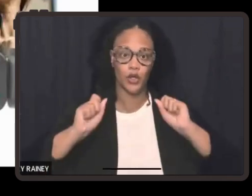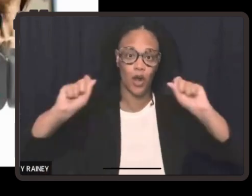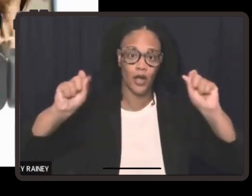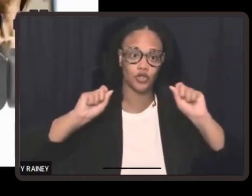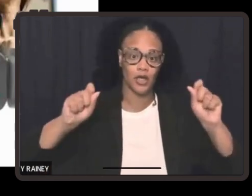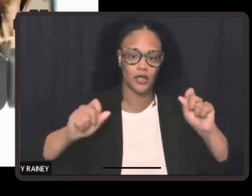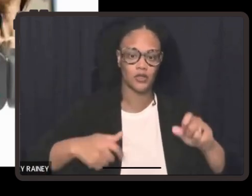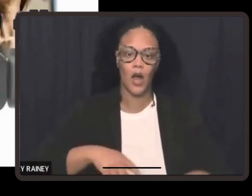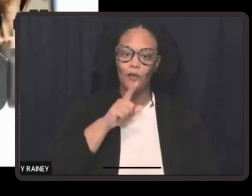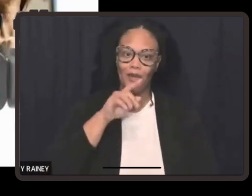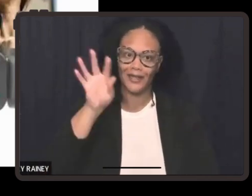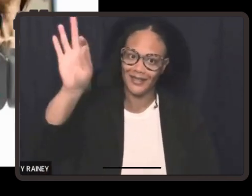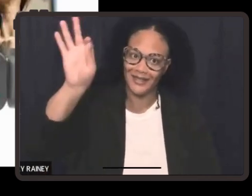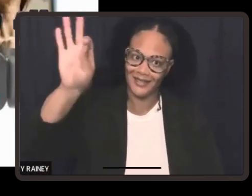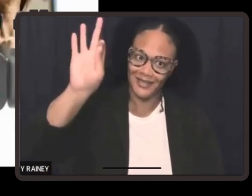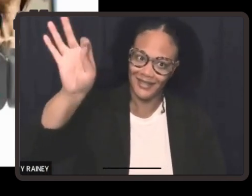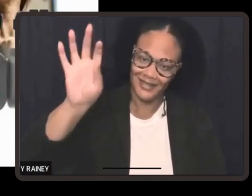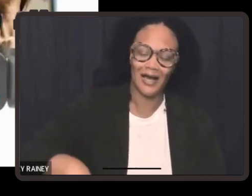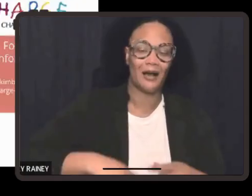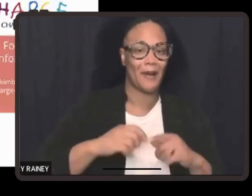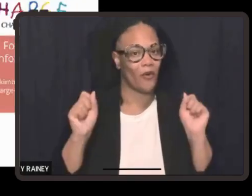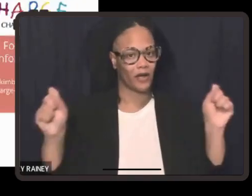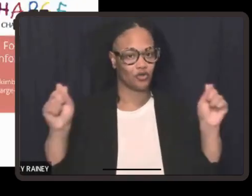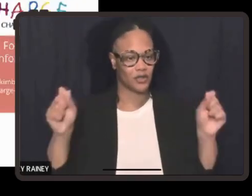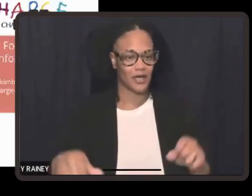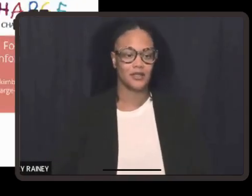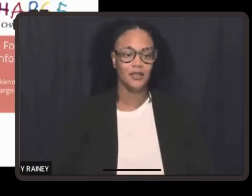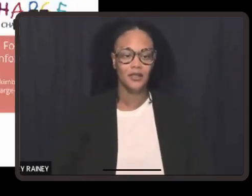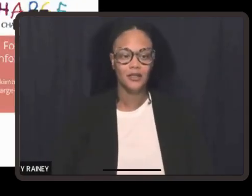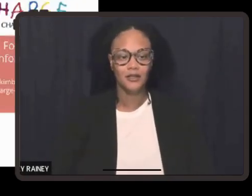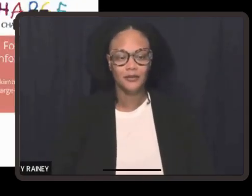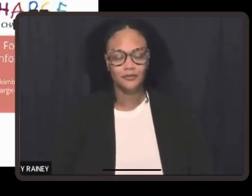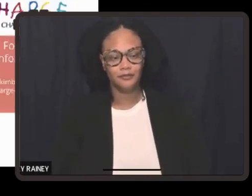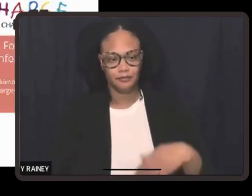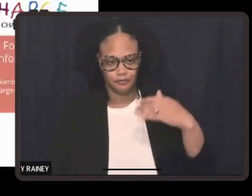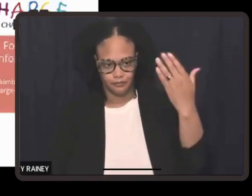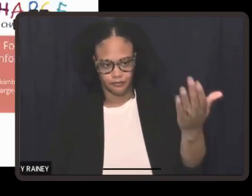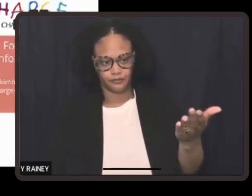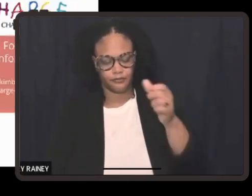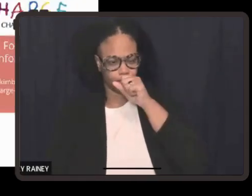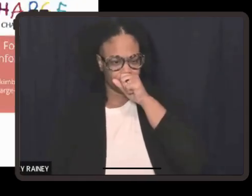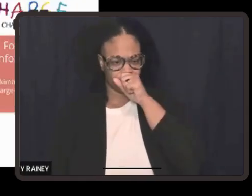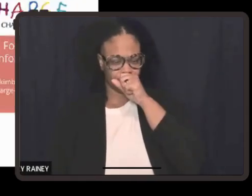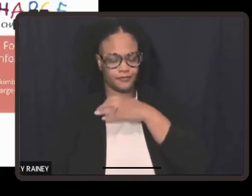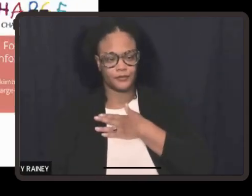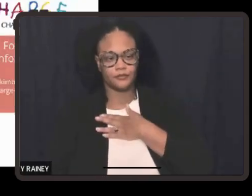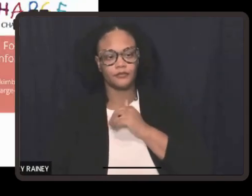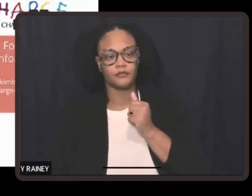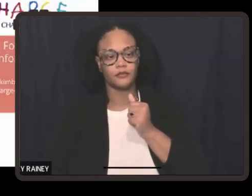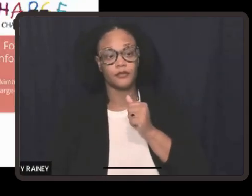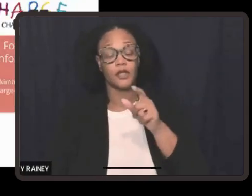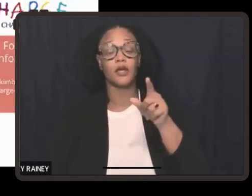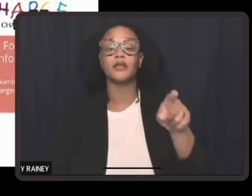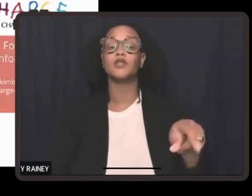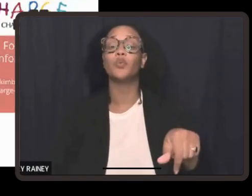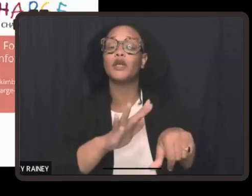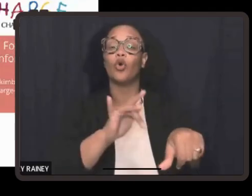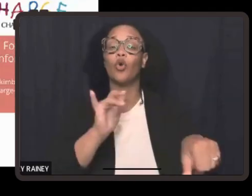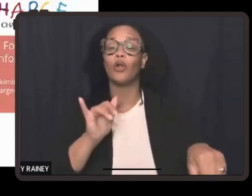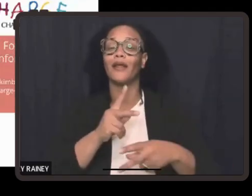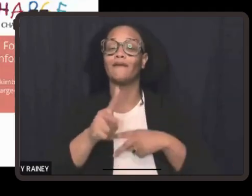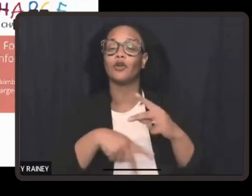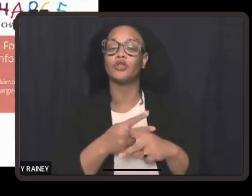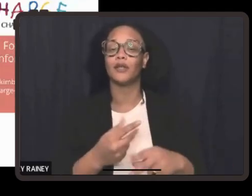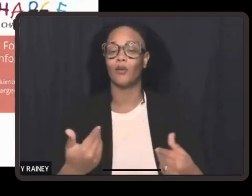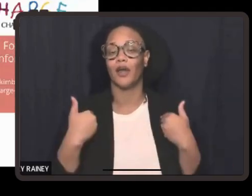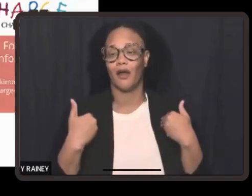exercise. So we'll just go to the constipation pamphlet. This was one of the earlier ones that we did. There have